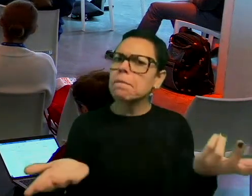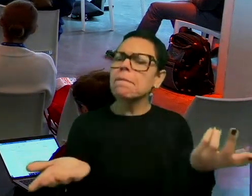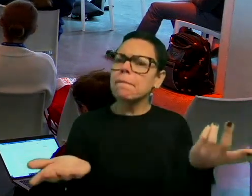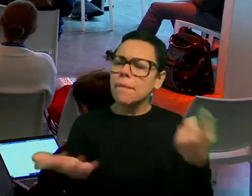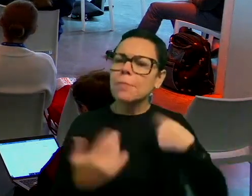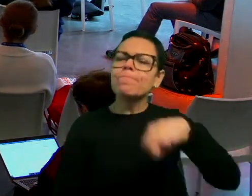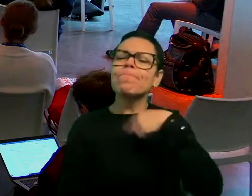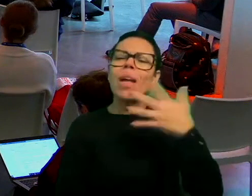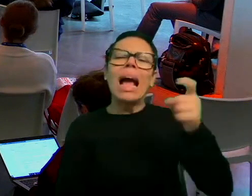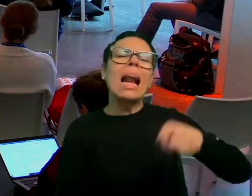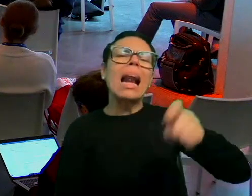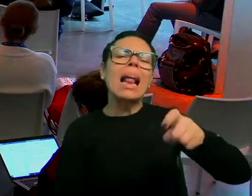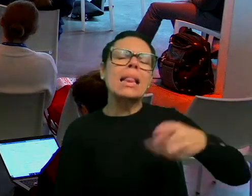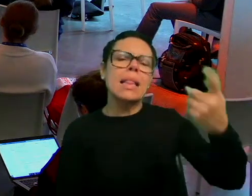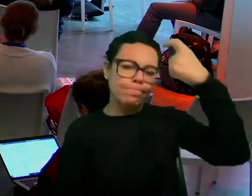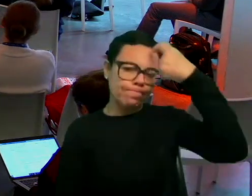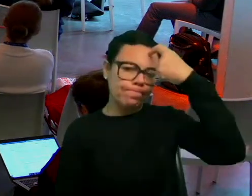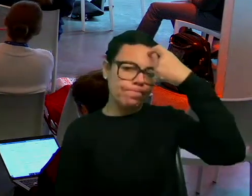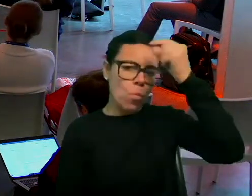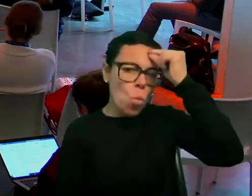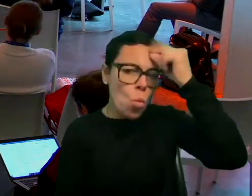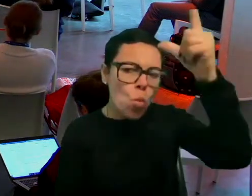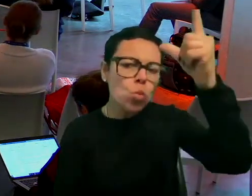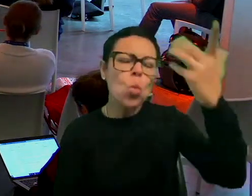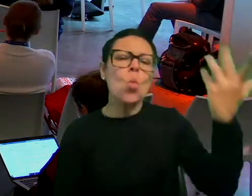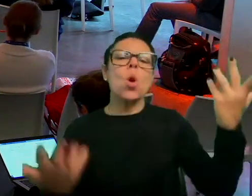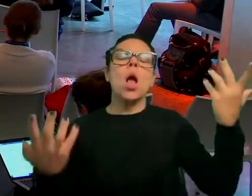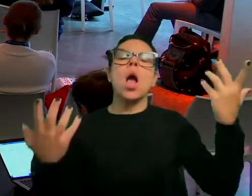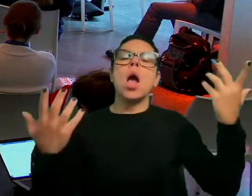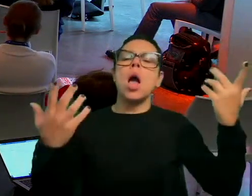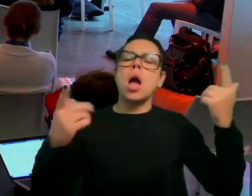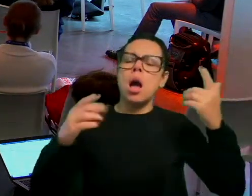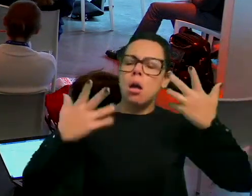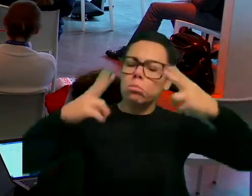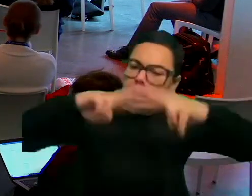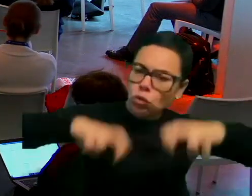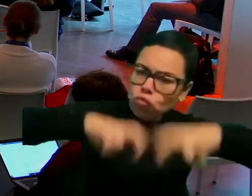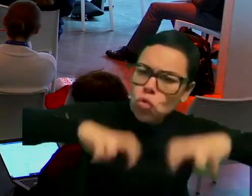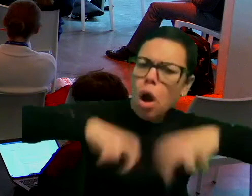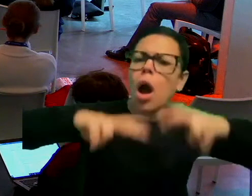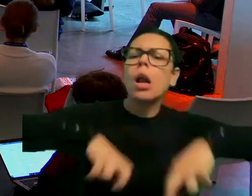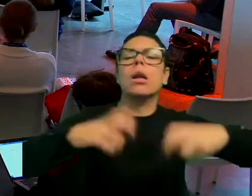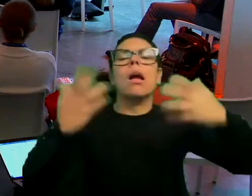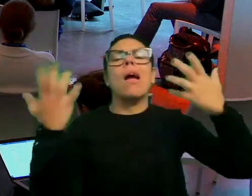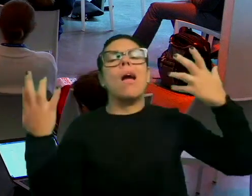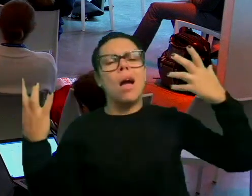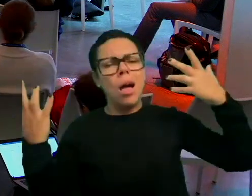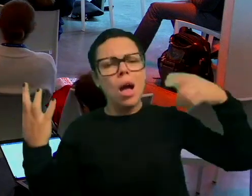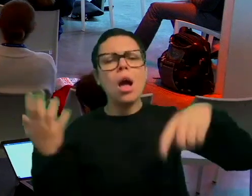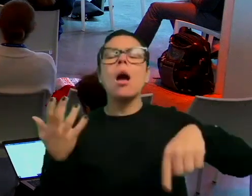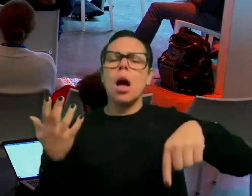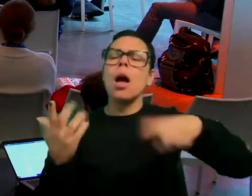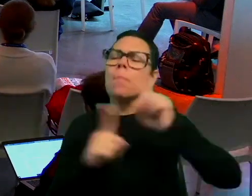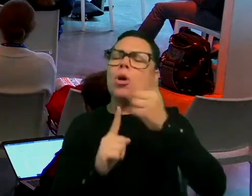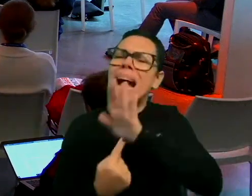financial interventions, scientific interventions. Can EIGE support on all these matters? What is our